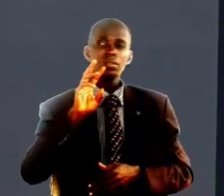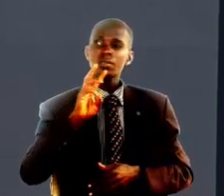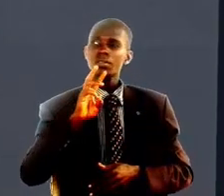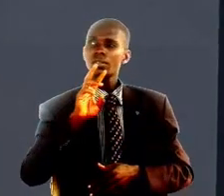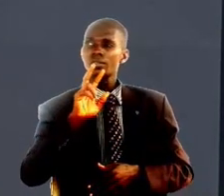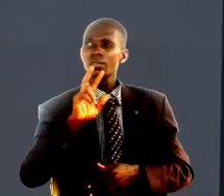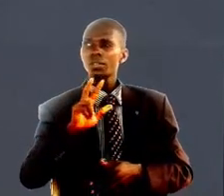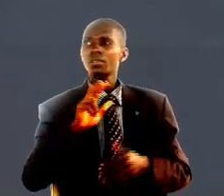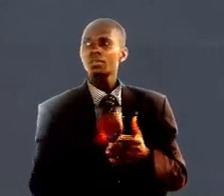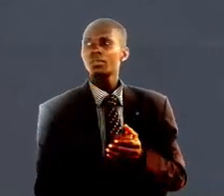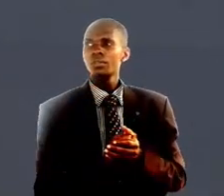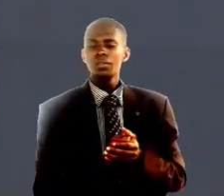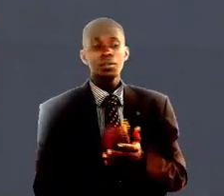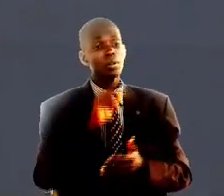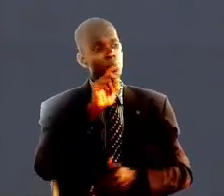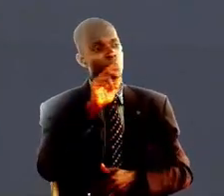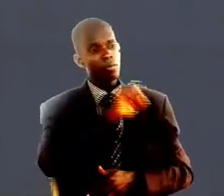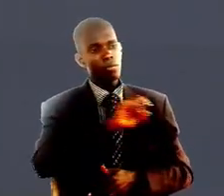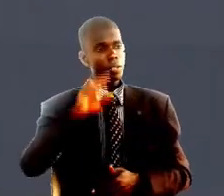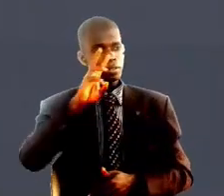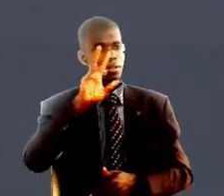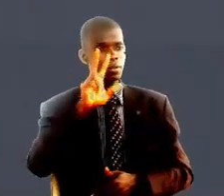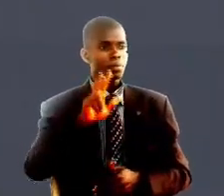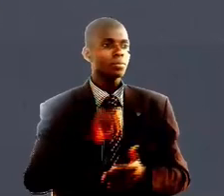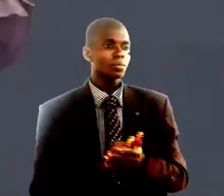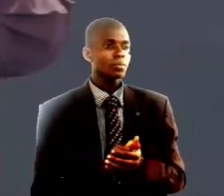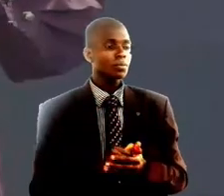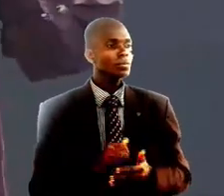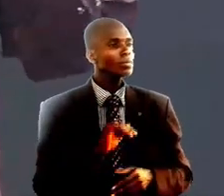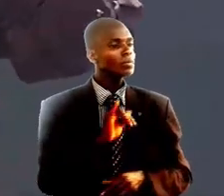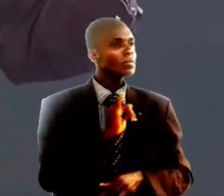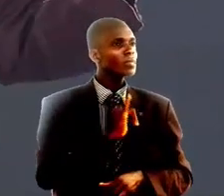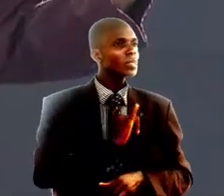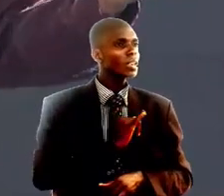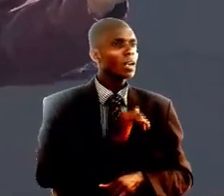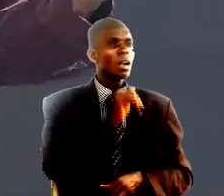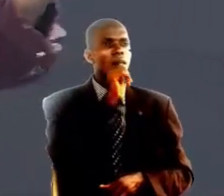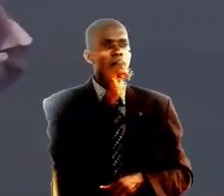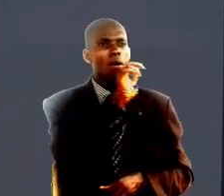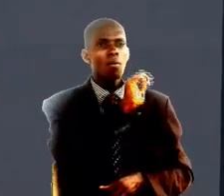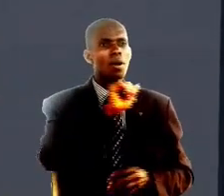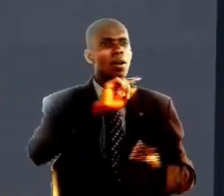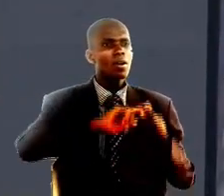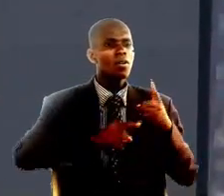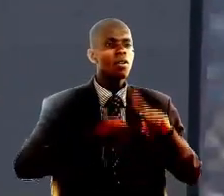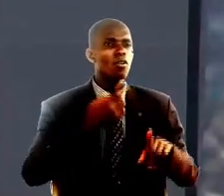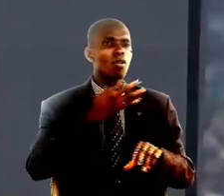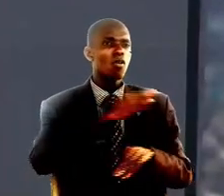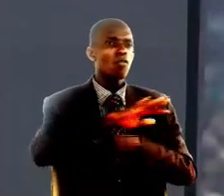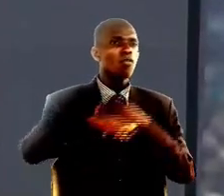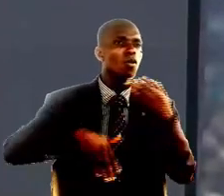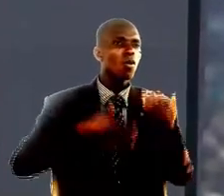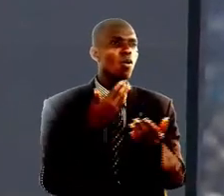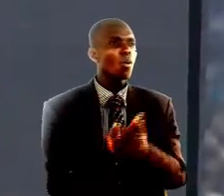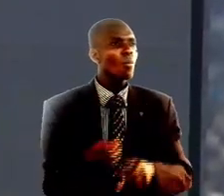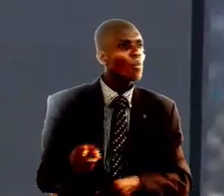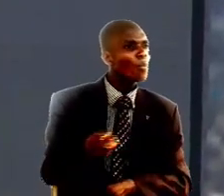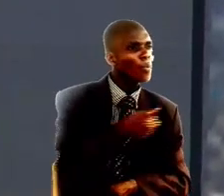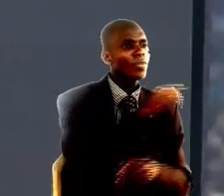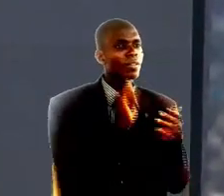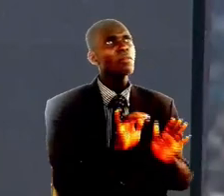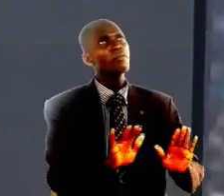We're looking at verse 63. I am a companion of all them